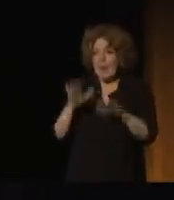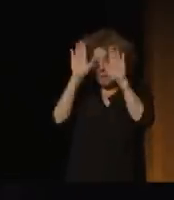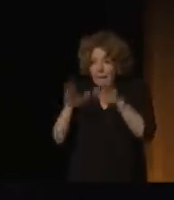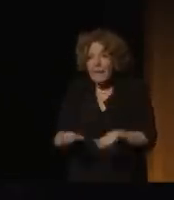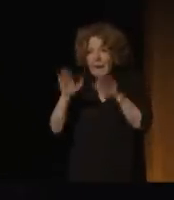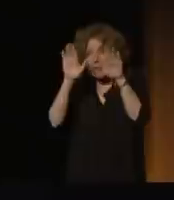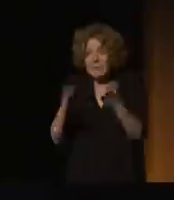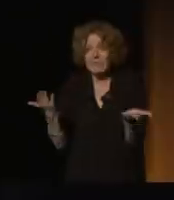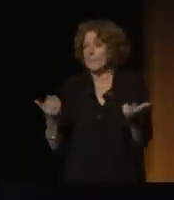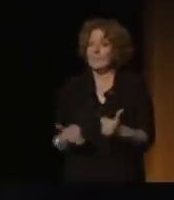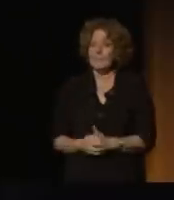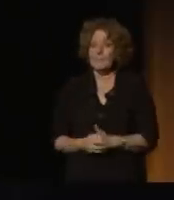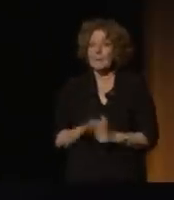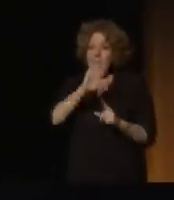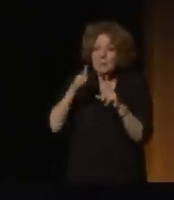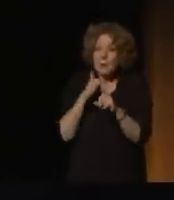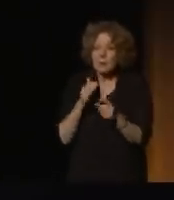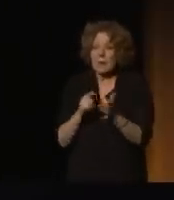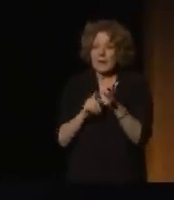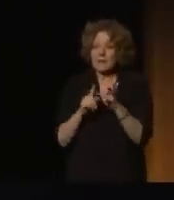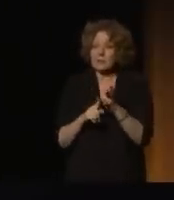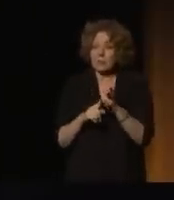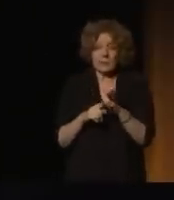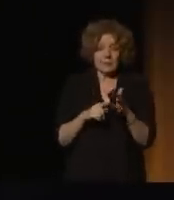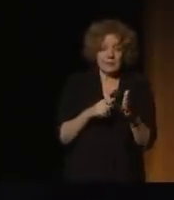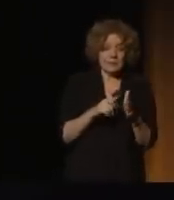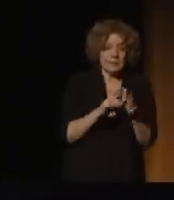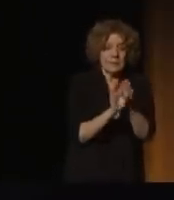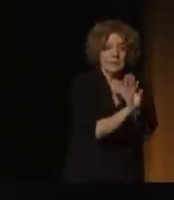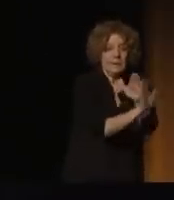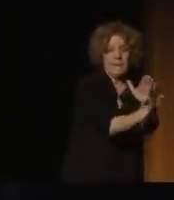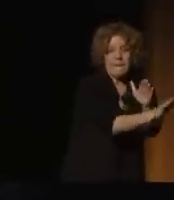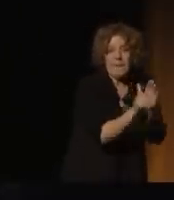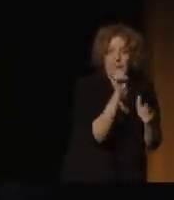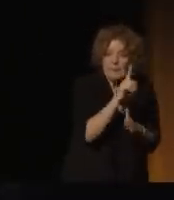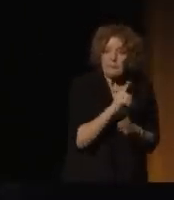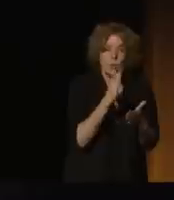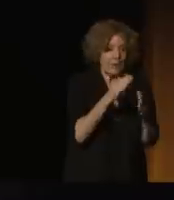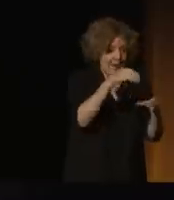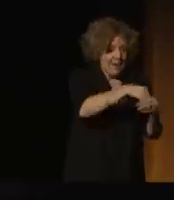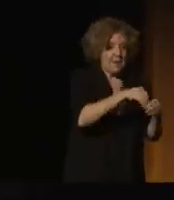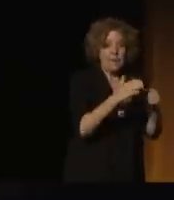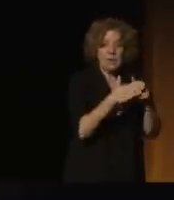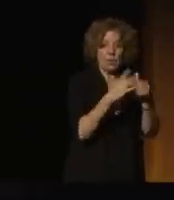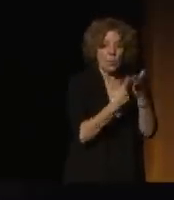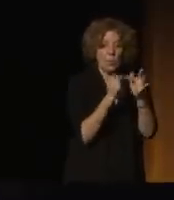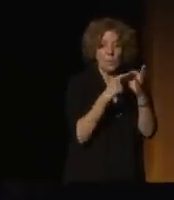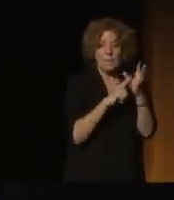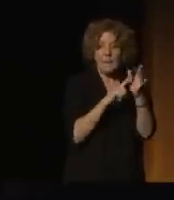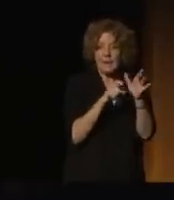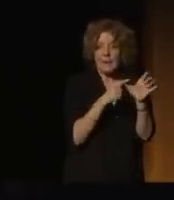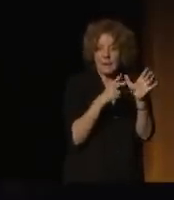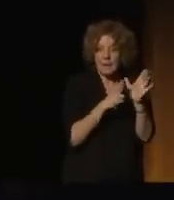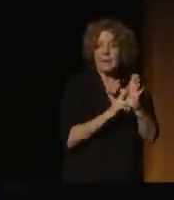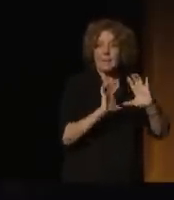So again, it goes back to this fringe element within the new Republican Party that has